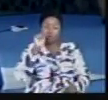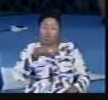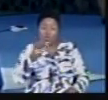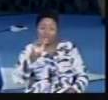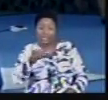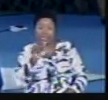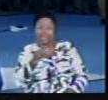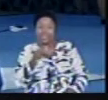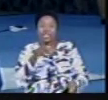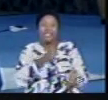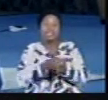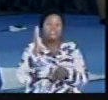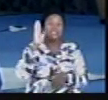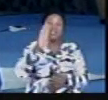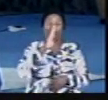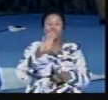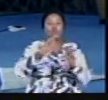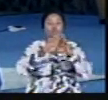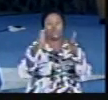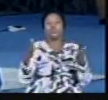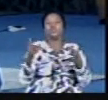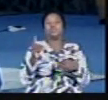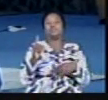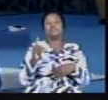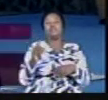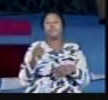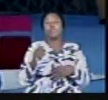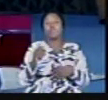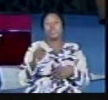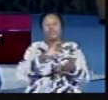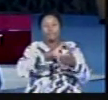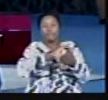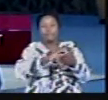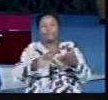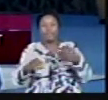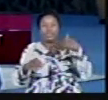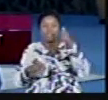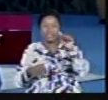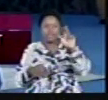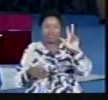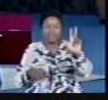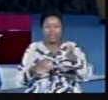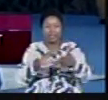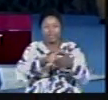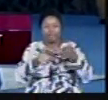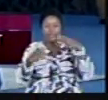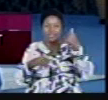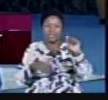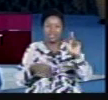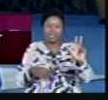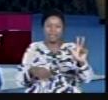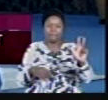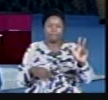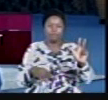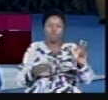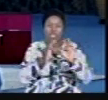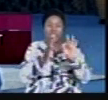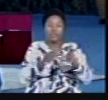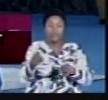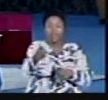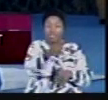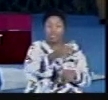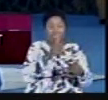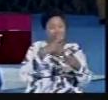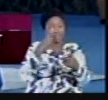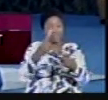shall be opened. Look at verse 13. In verse 13, if ye then,